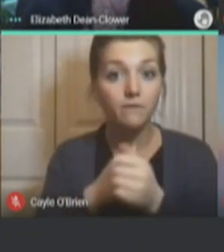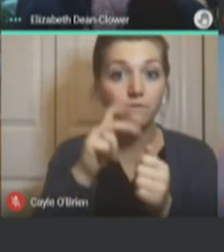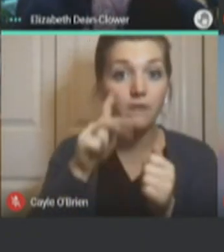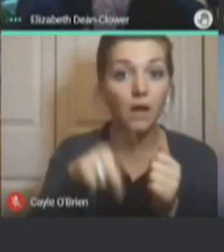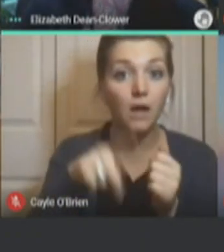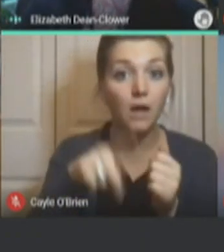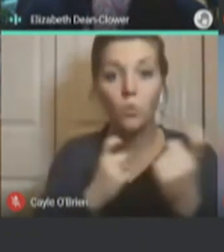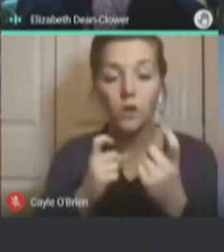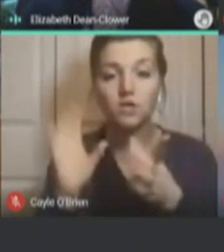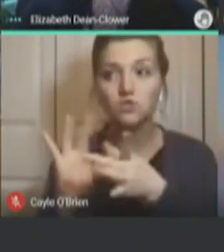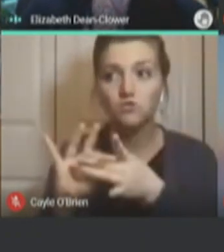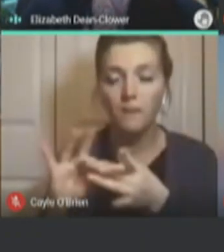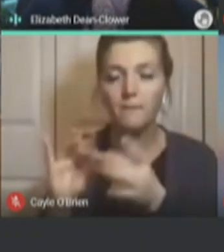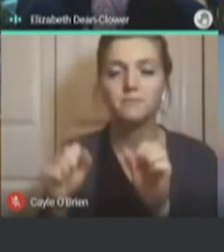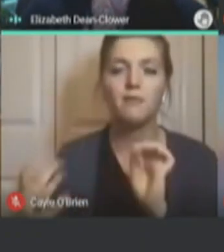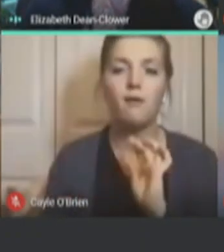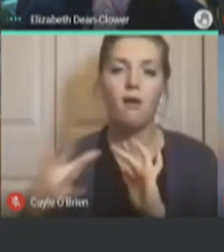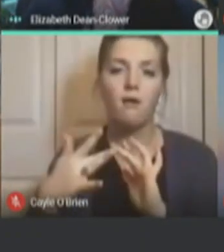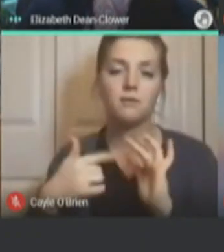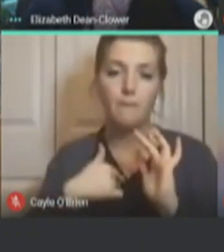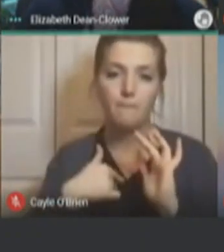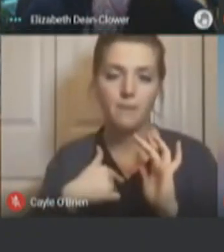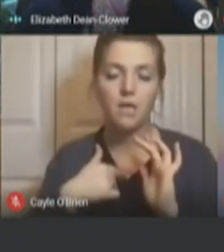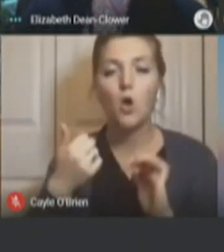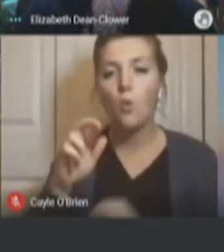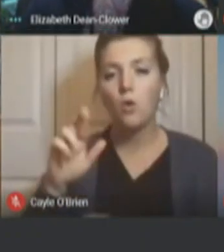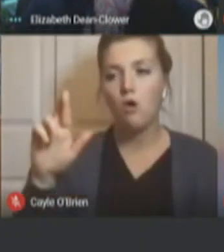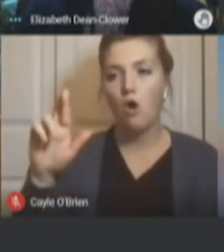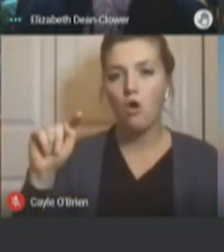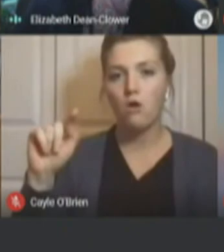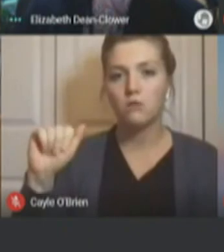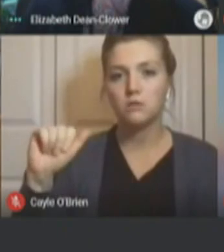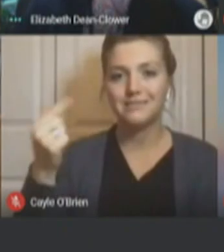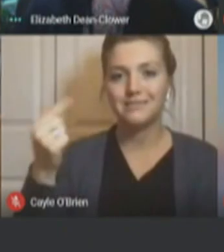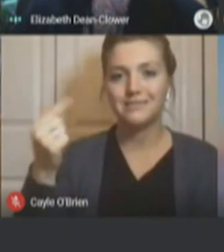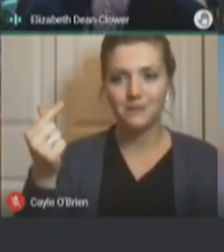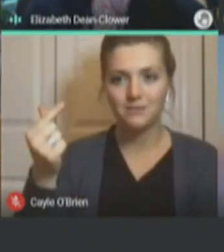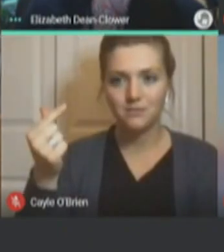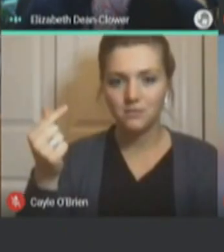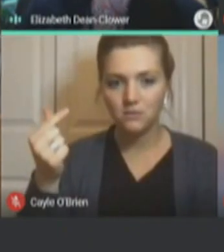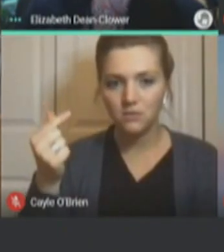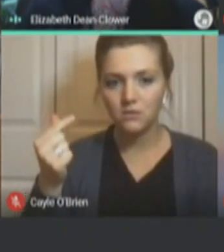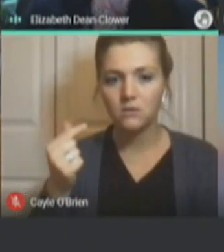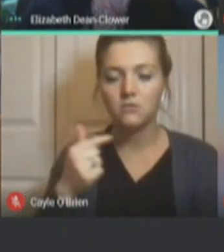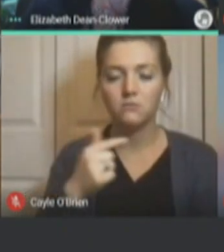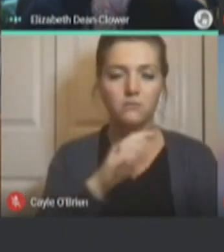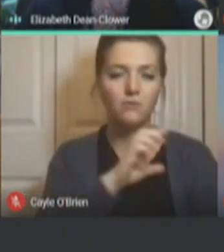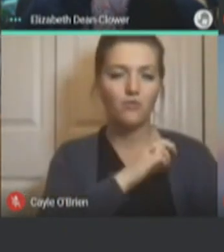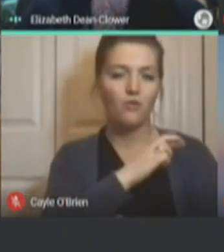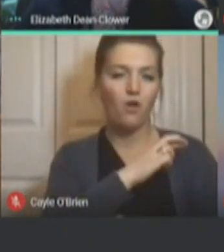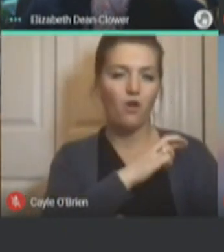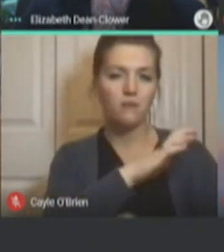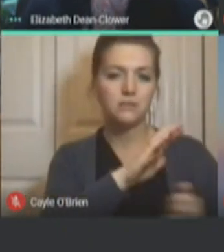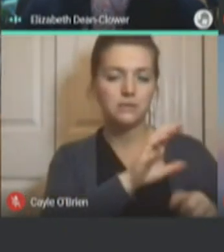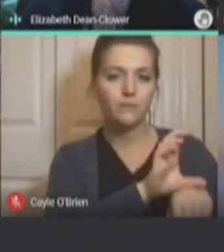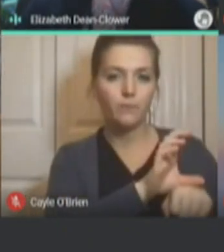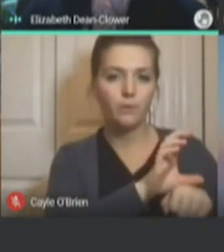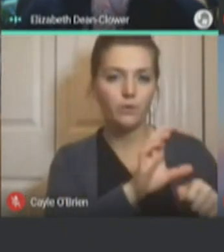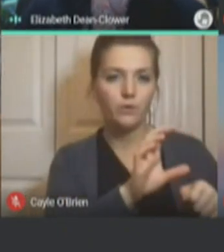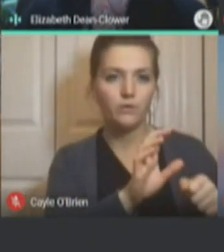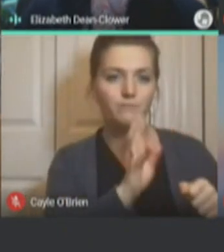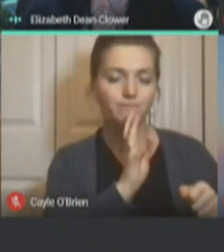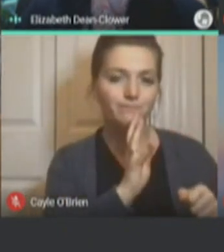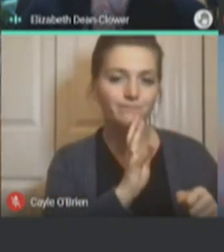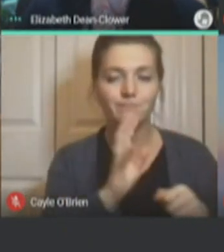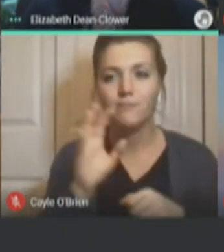me or RTAG, and we'll try to get that information out. But we're hoping